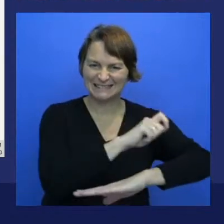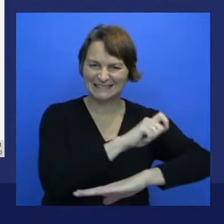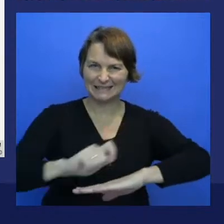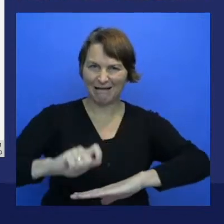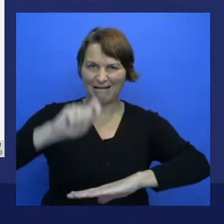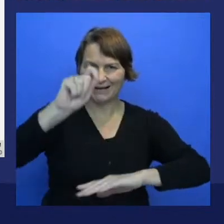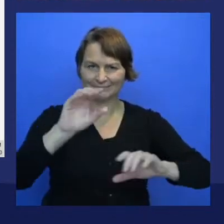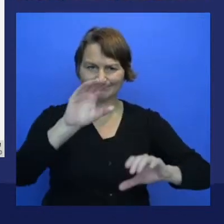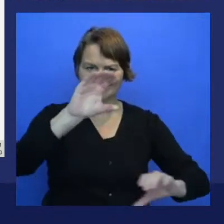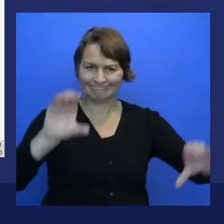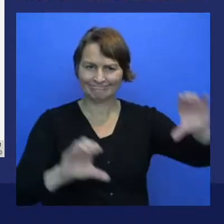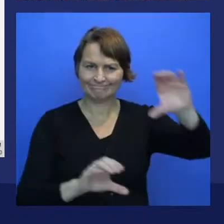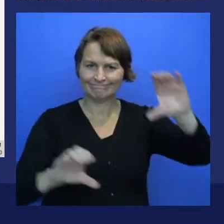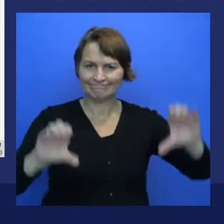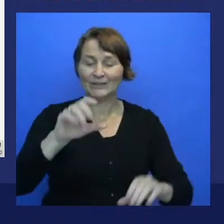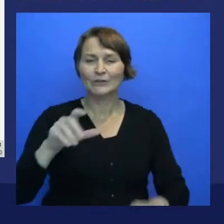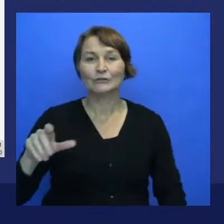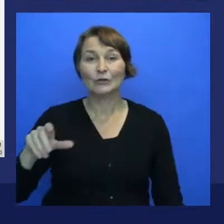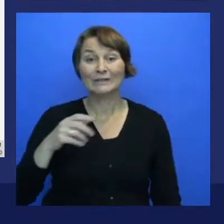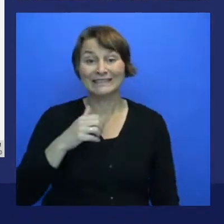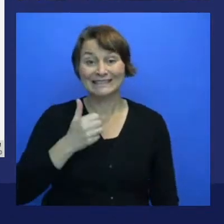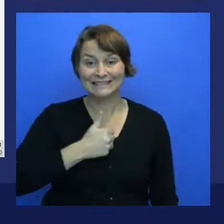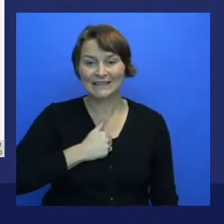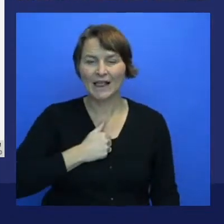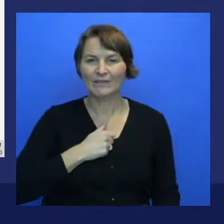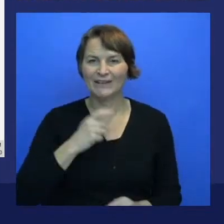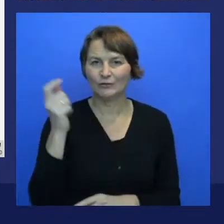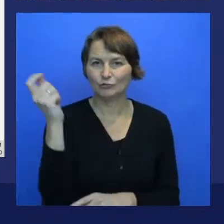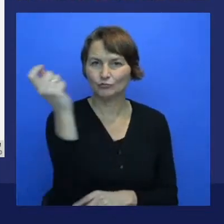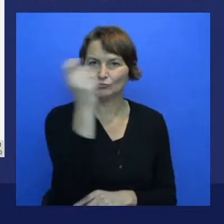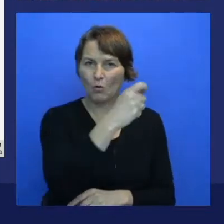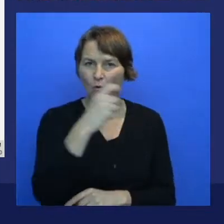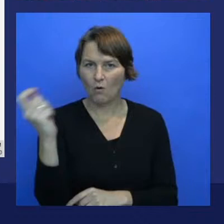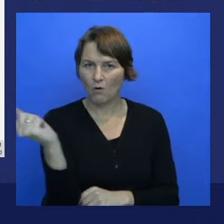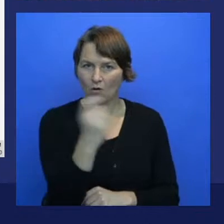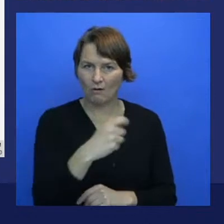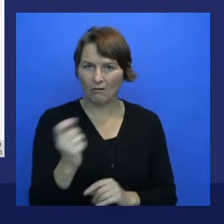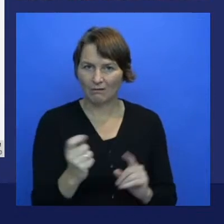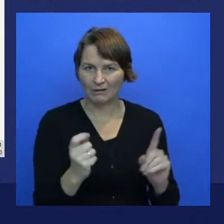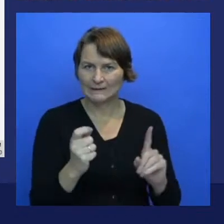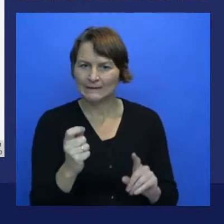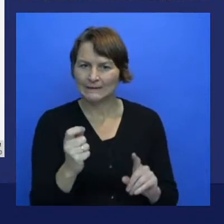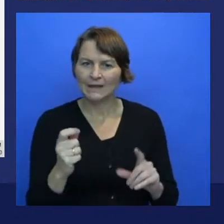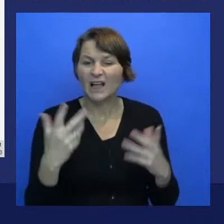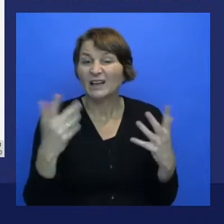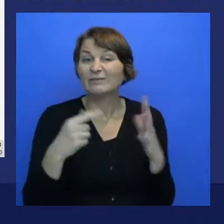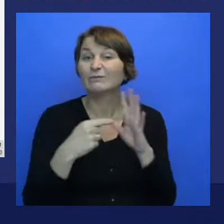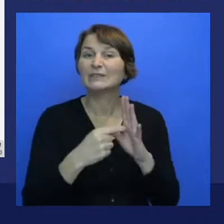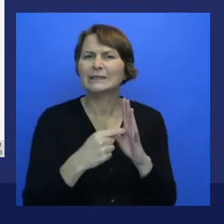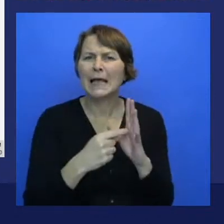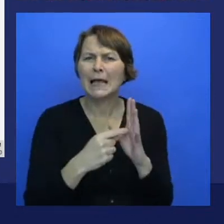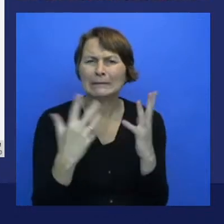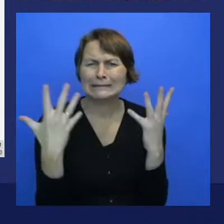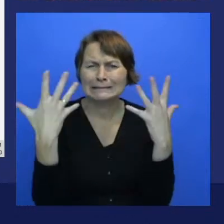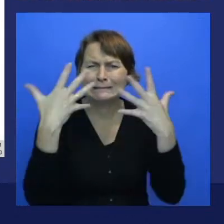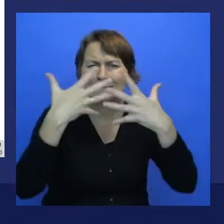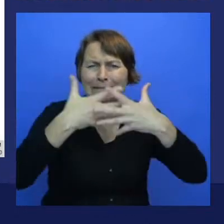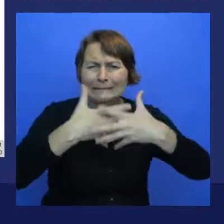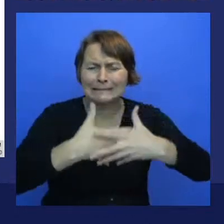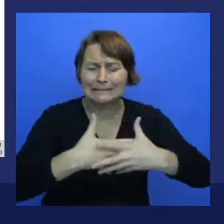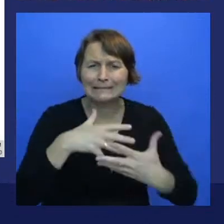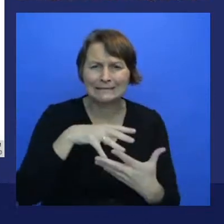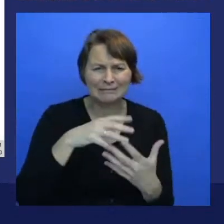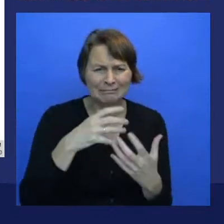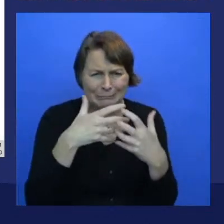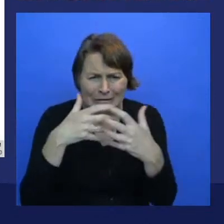it is you can actually draw out any particular complex scenario with machine learning. For example,